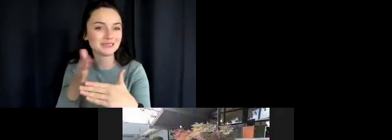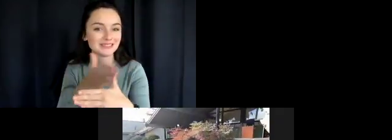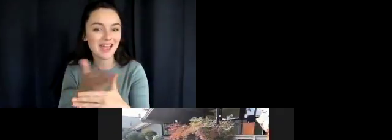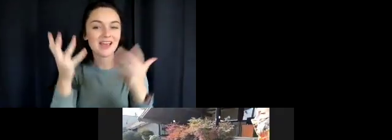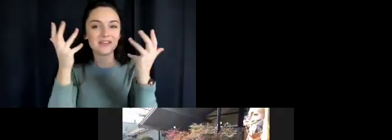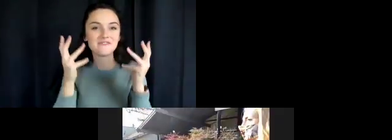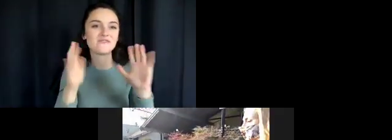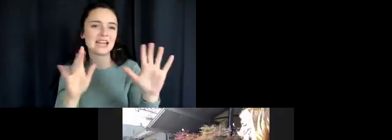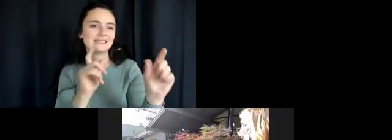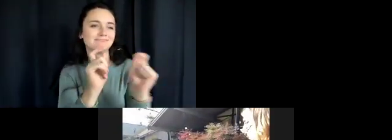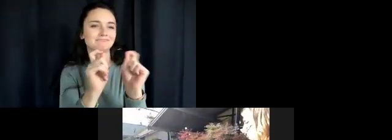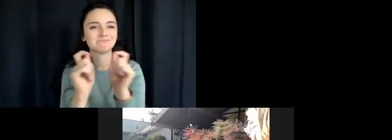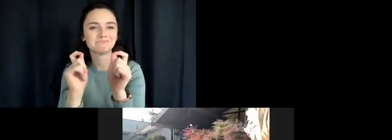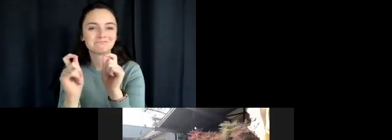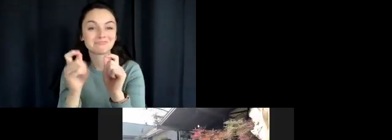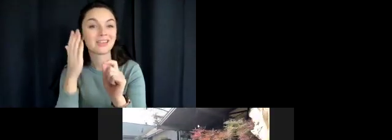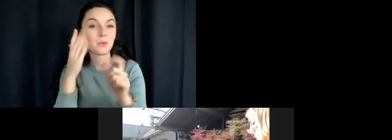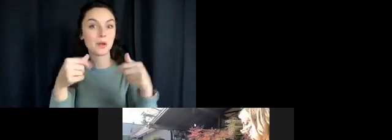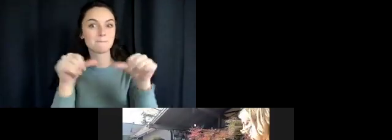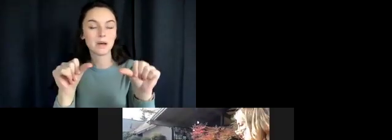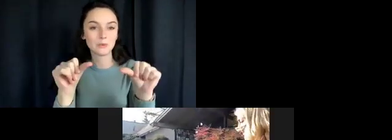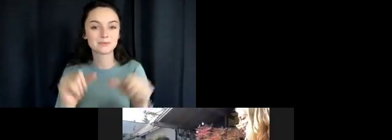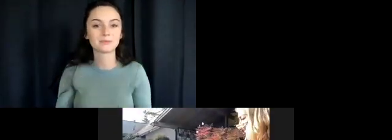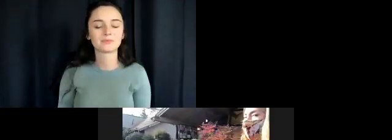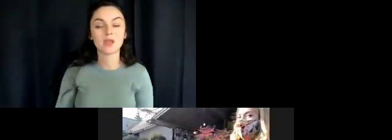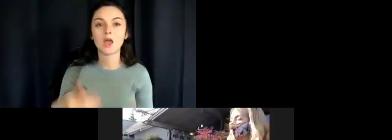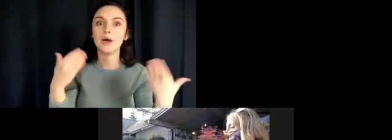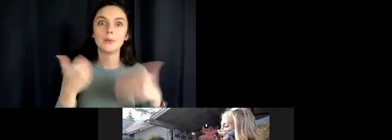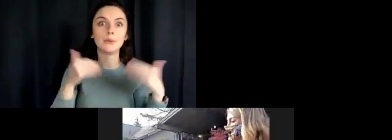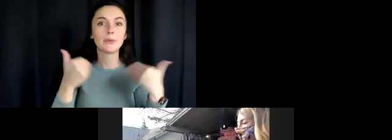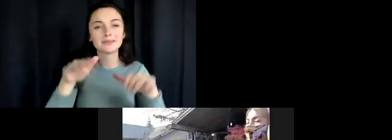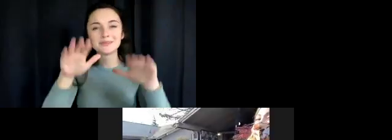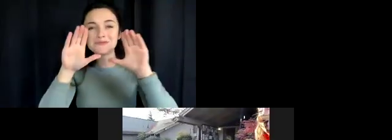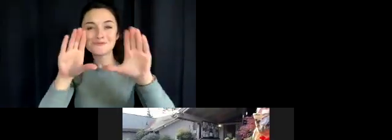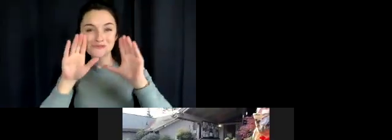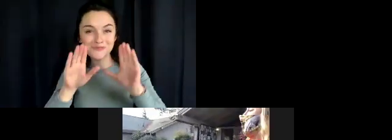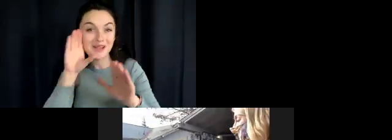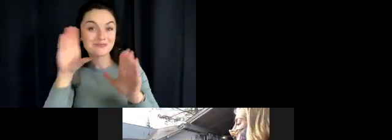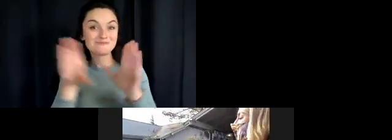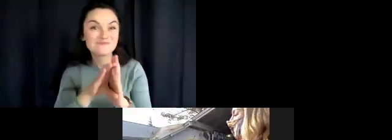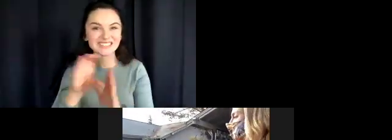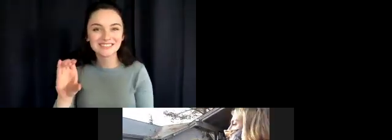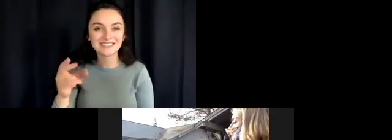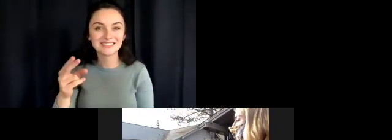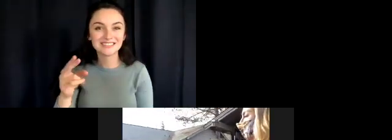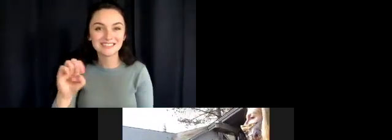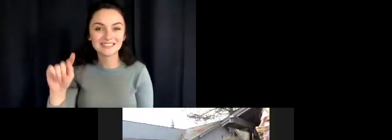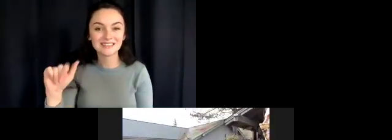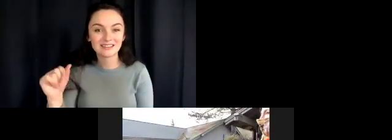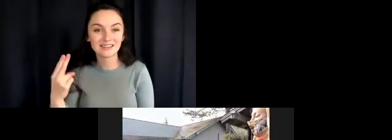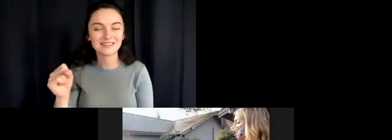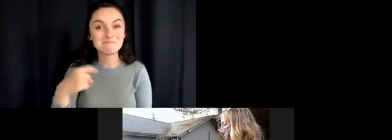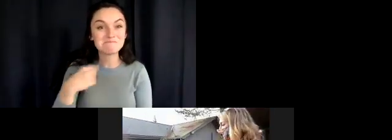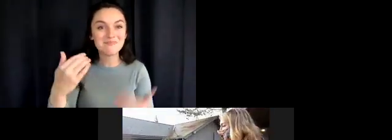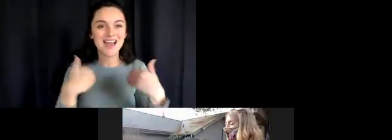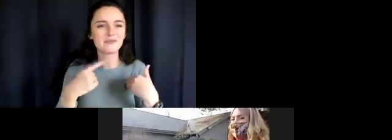all edited, and I'll post it because there were great pics of cheetahs that I got. And so you can see those better. I'm